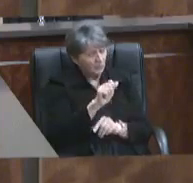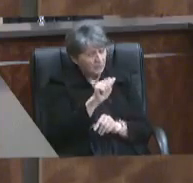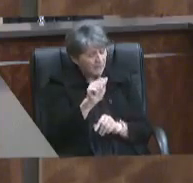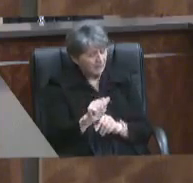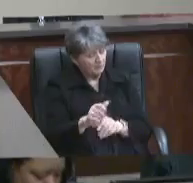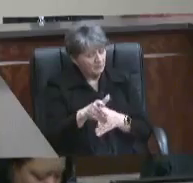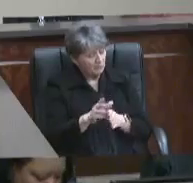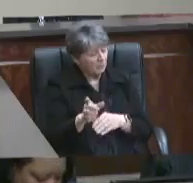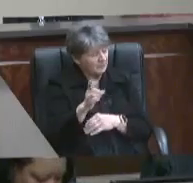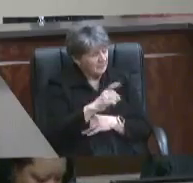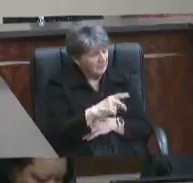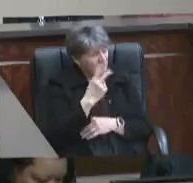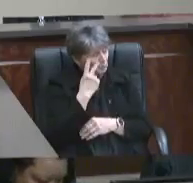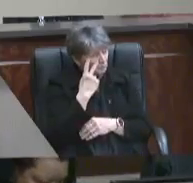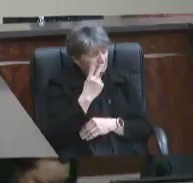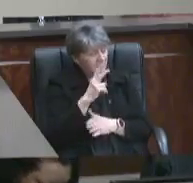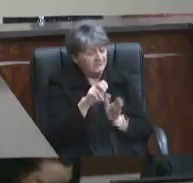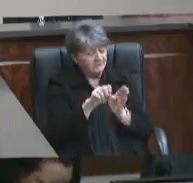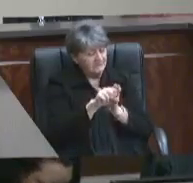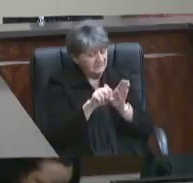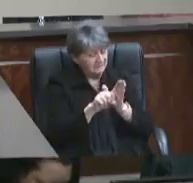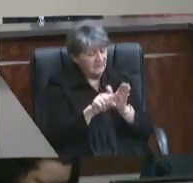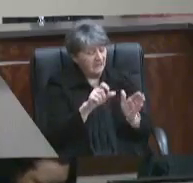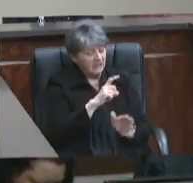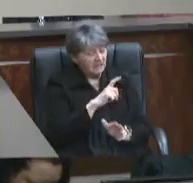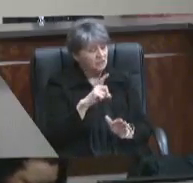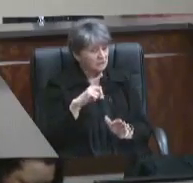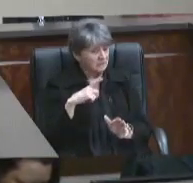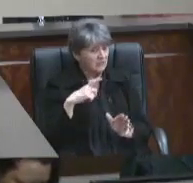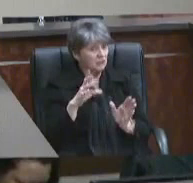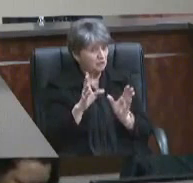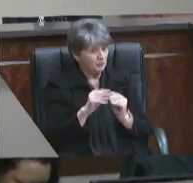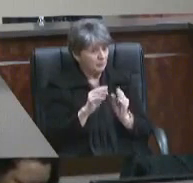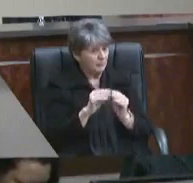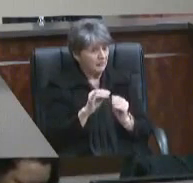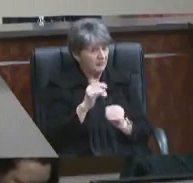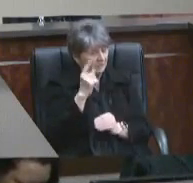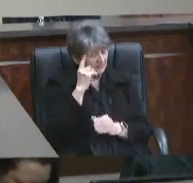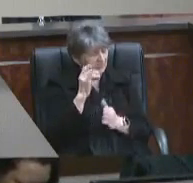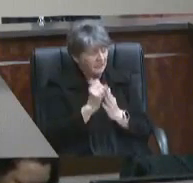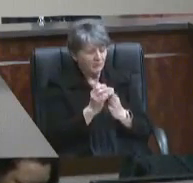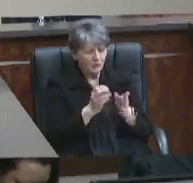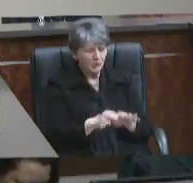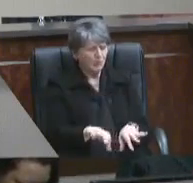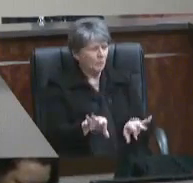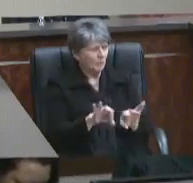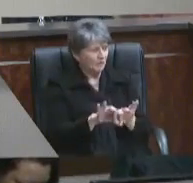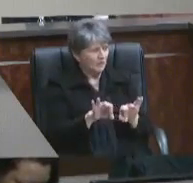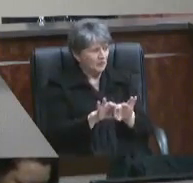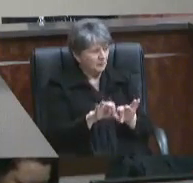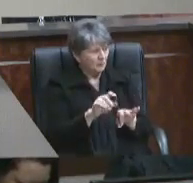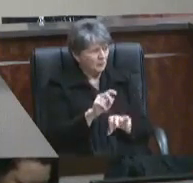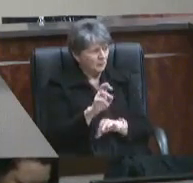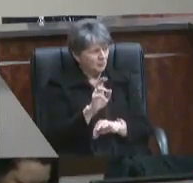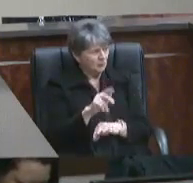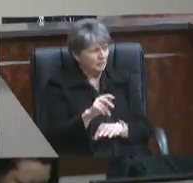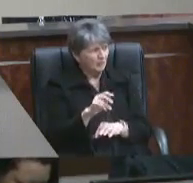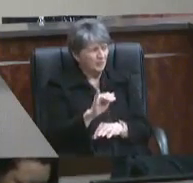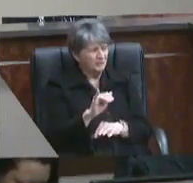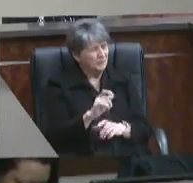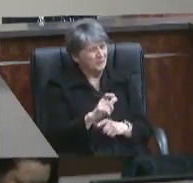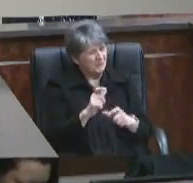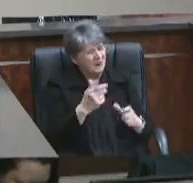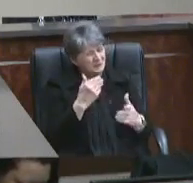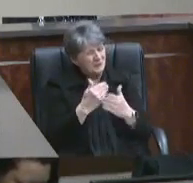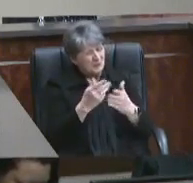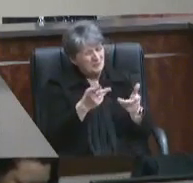see our state legislature in session, I think it'll be a worthwhile trip. Plus, there are a bunch of good places to eat in